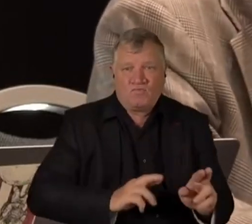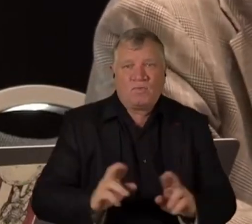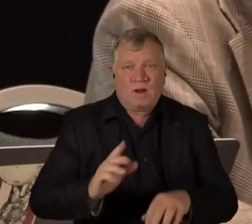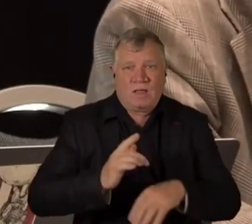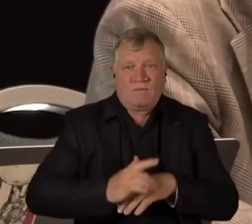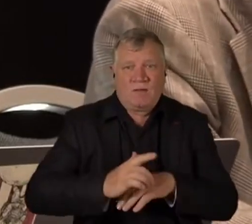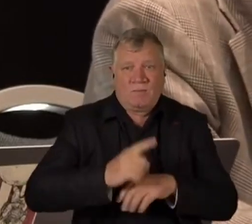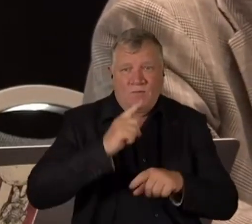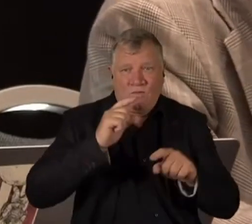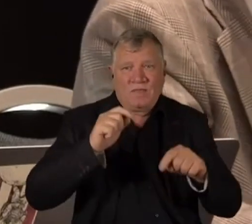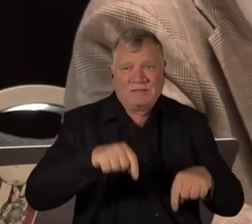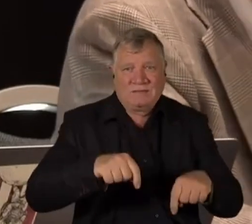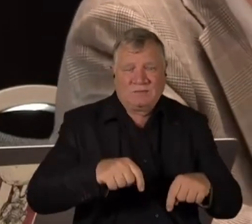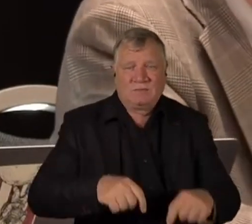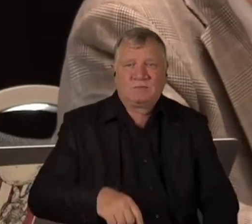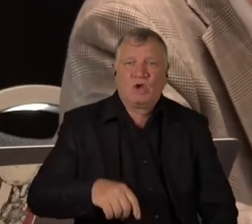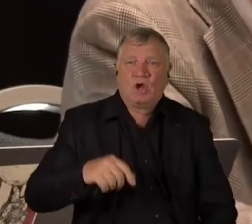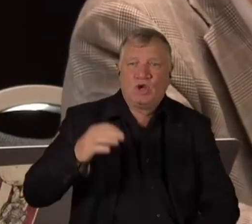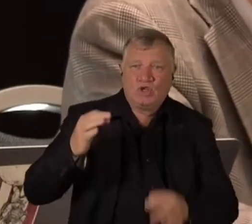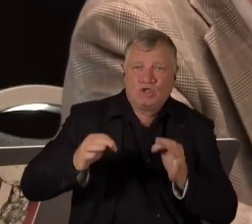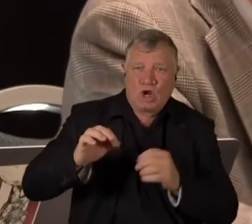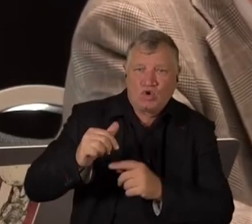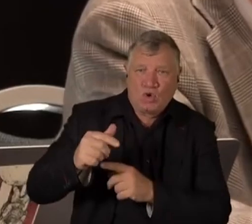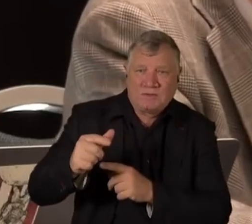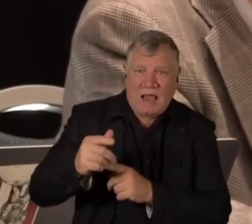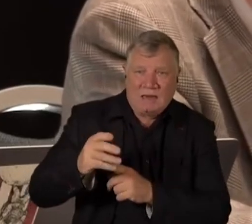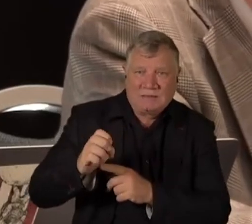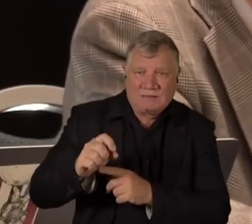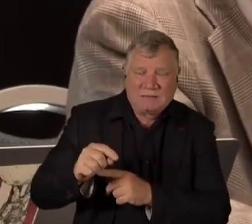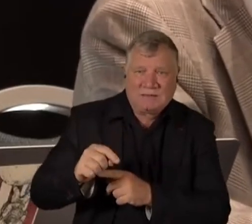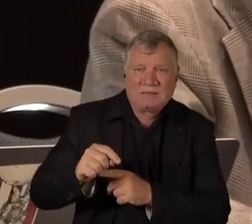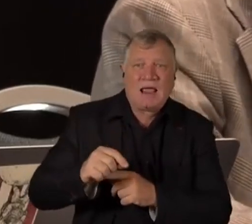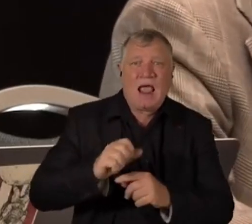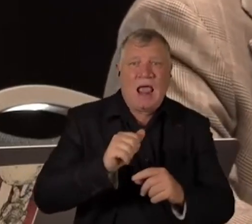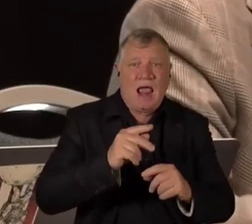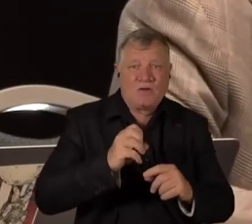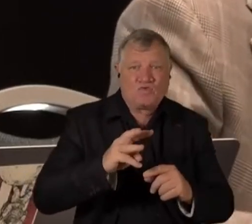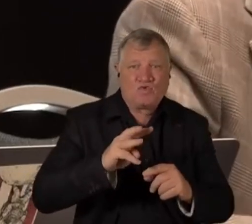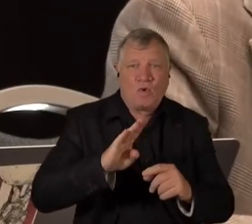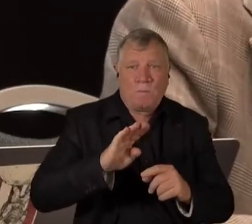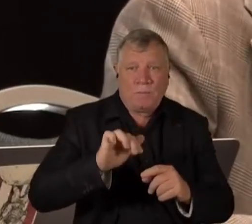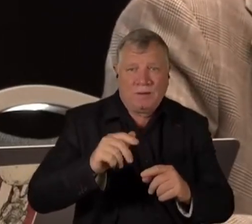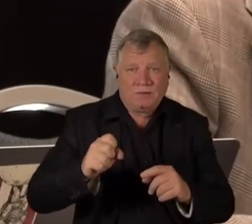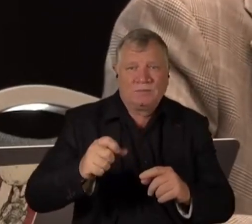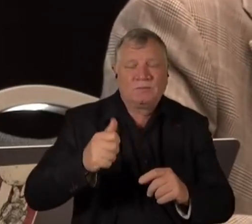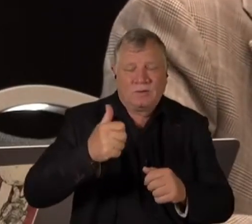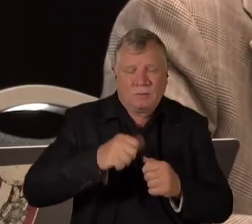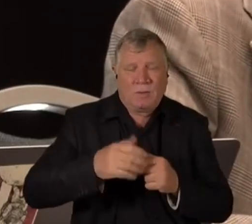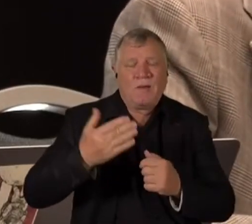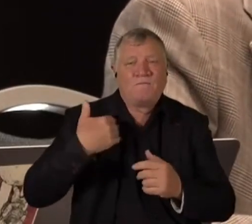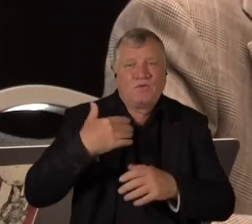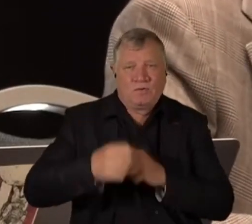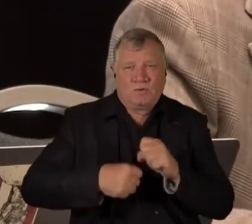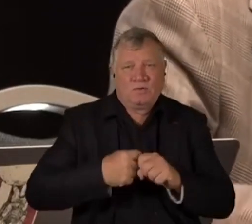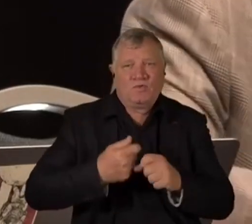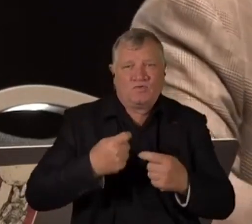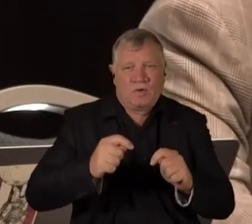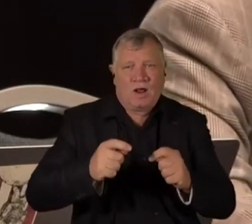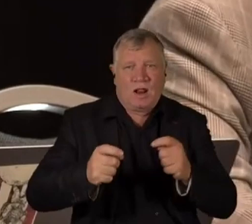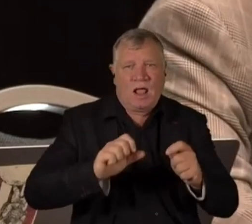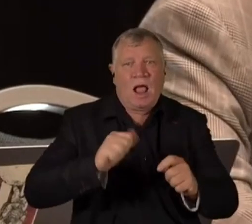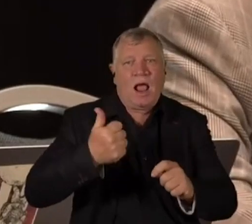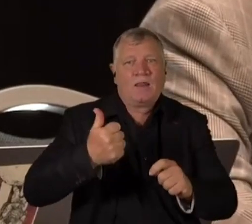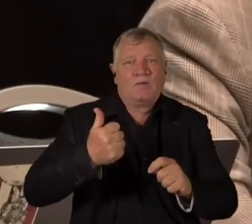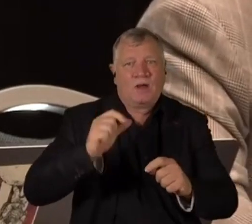Judge Gonzalez, Andrew Biggs, you were here when the Oversight Board tried to take a very active role years ago. A previous